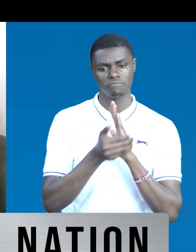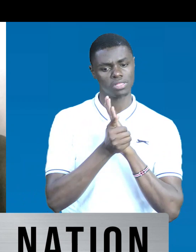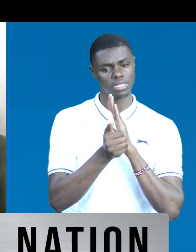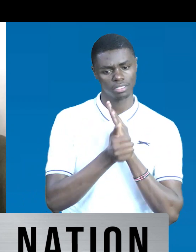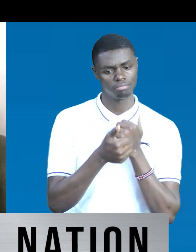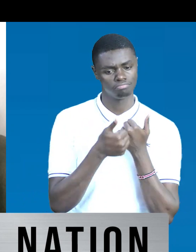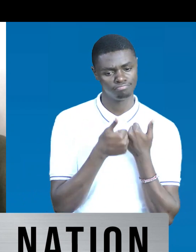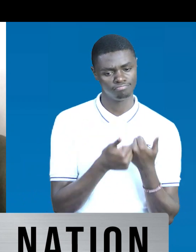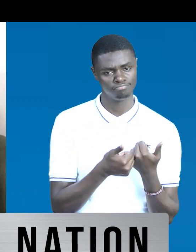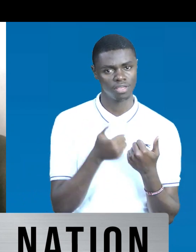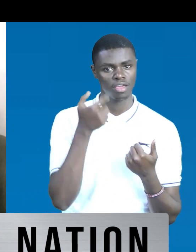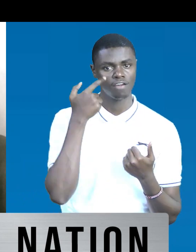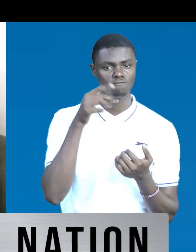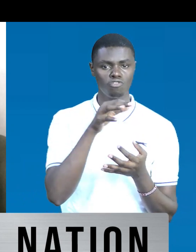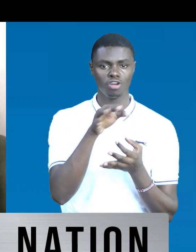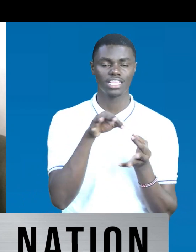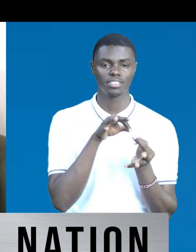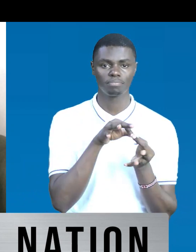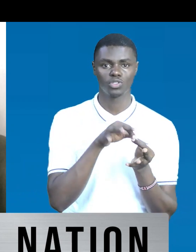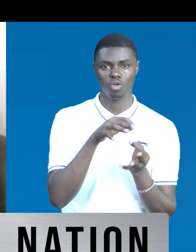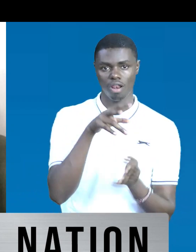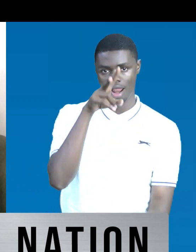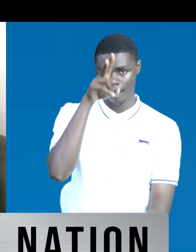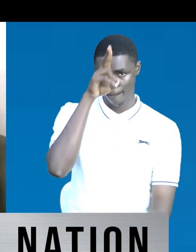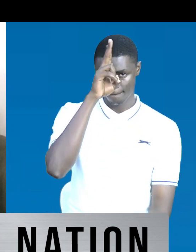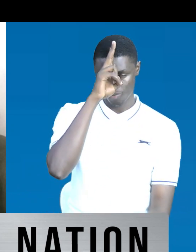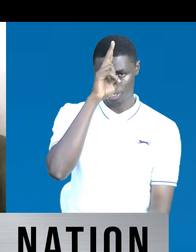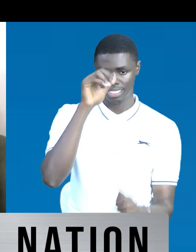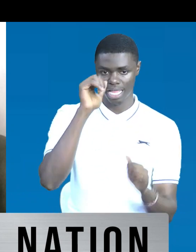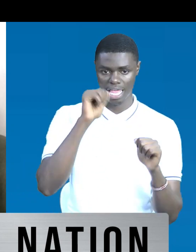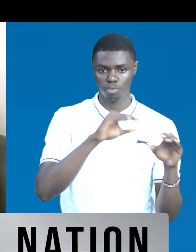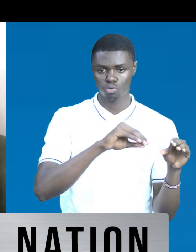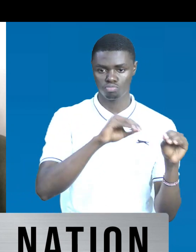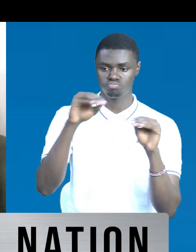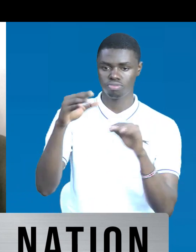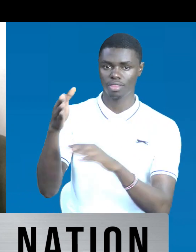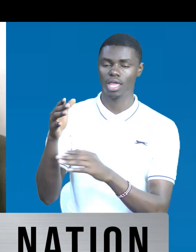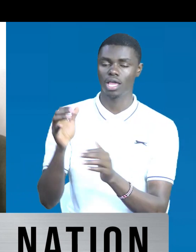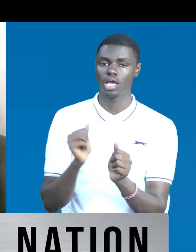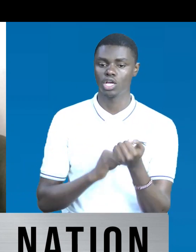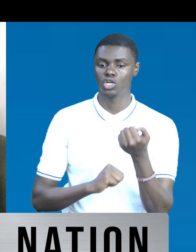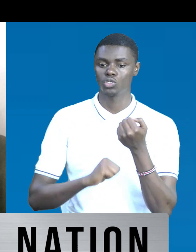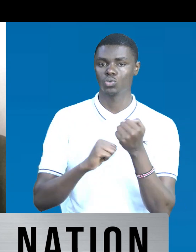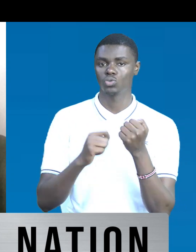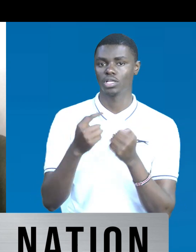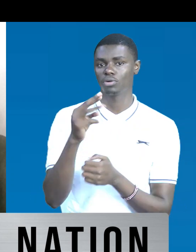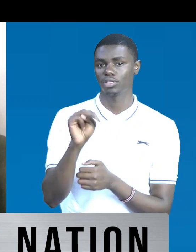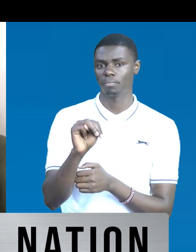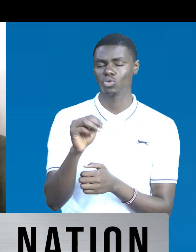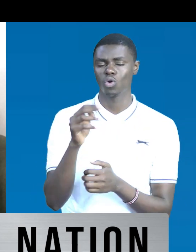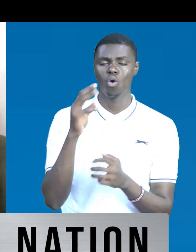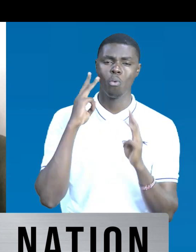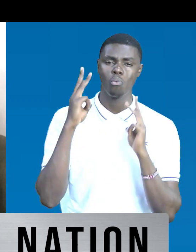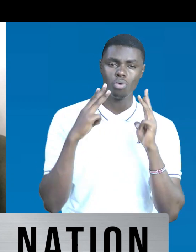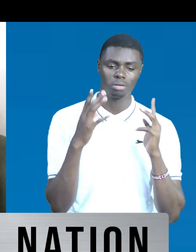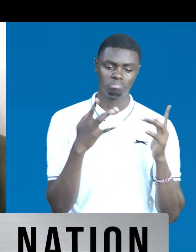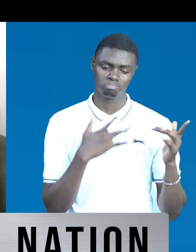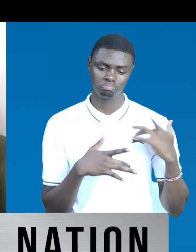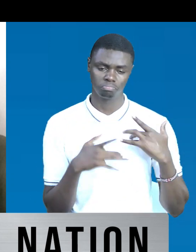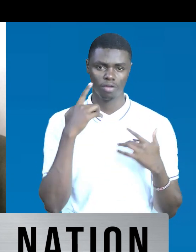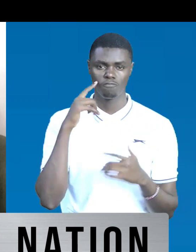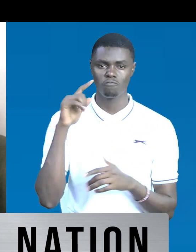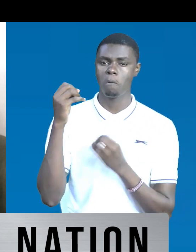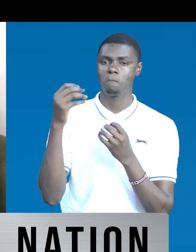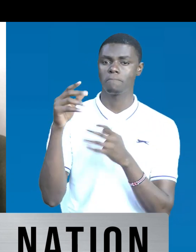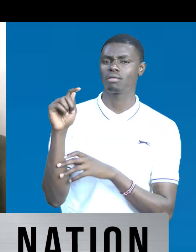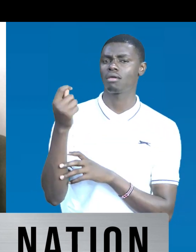set for the special forces that they'll be able to deploy there, that will be able to support this. The worry and concern for many Kenyans,